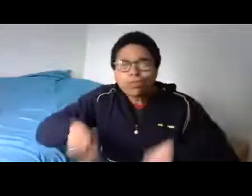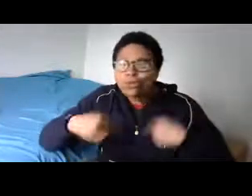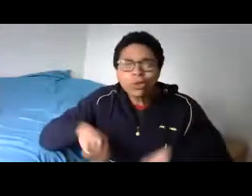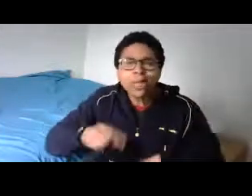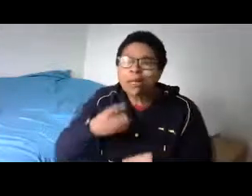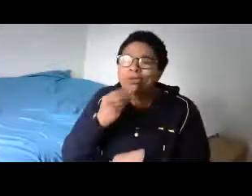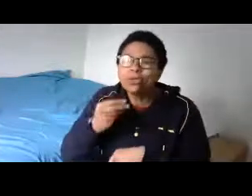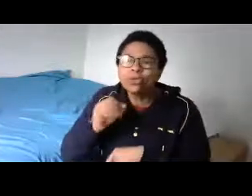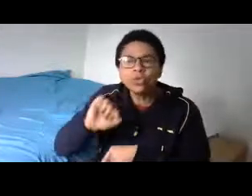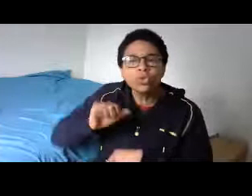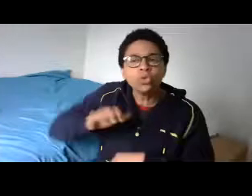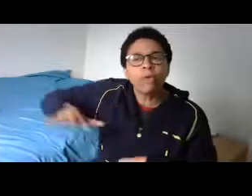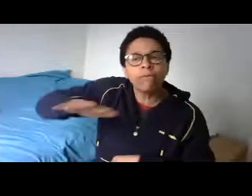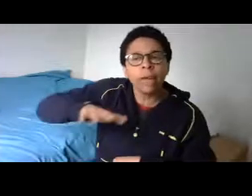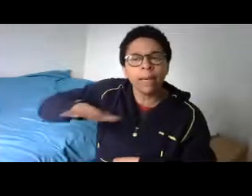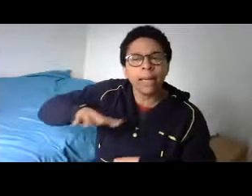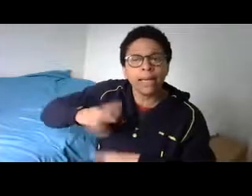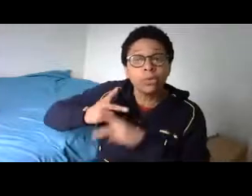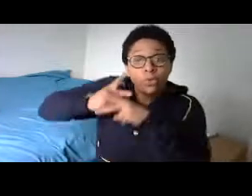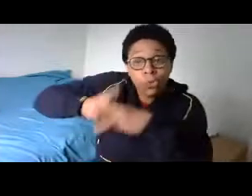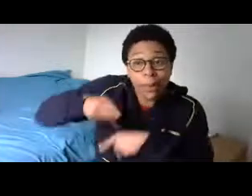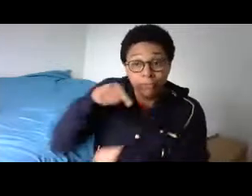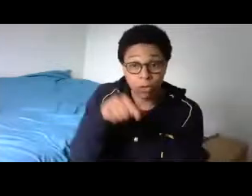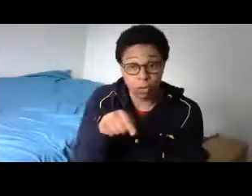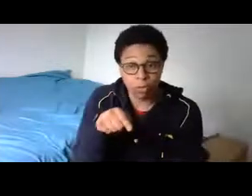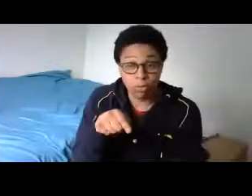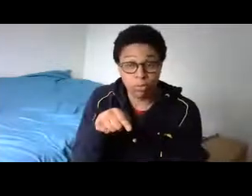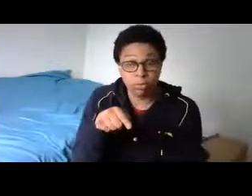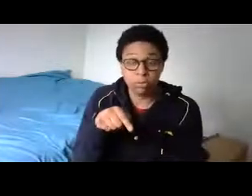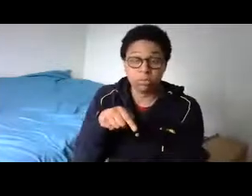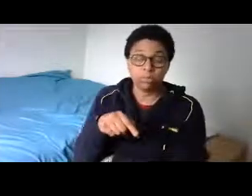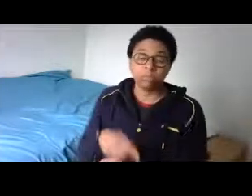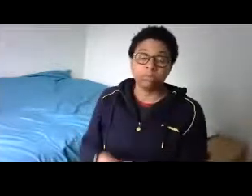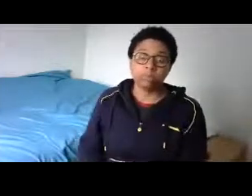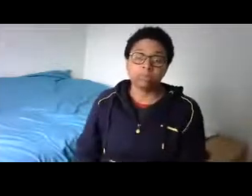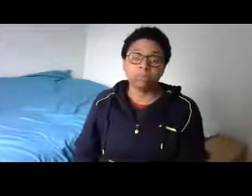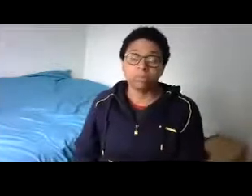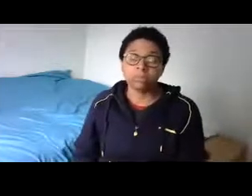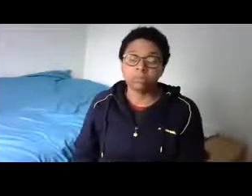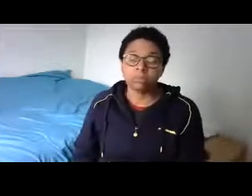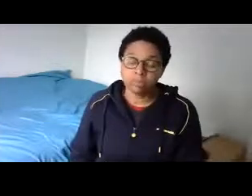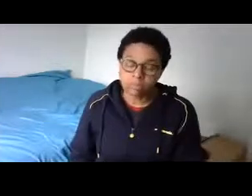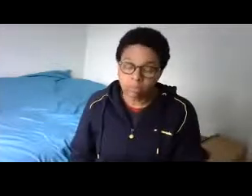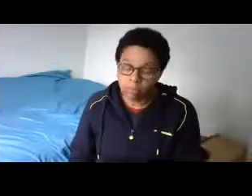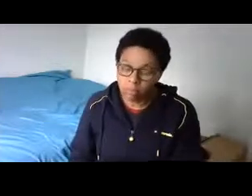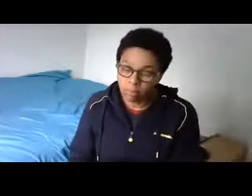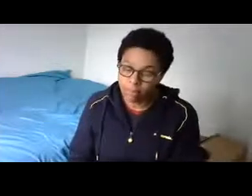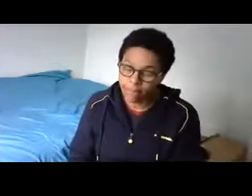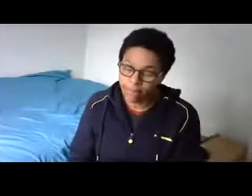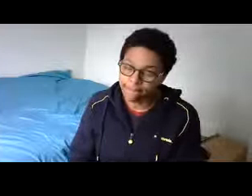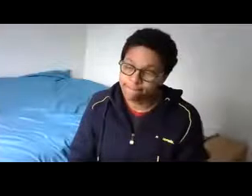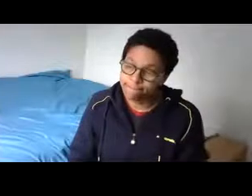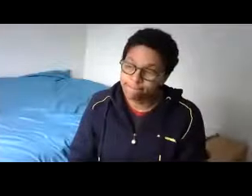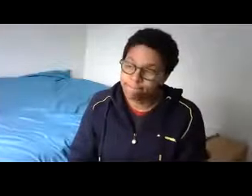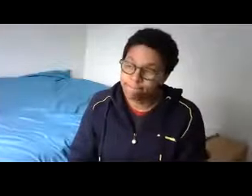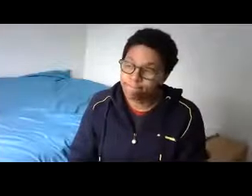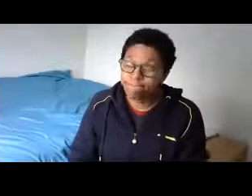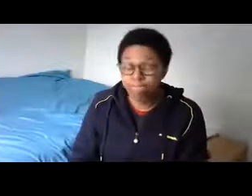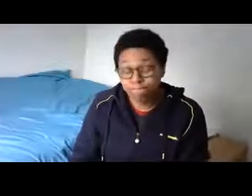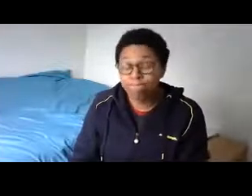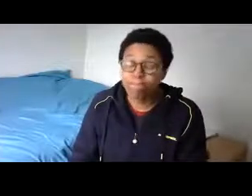Act says you can't employ relatives, close relatives that live with you, and there's difference